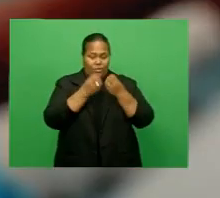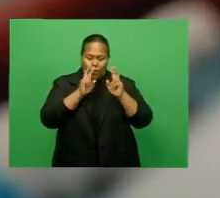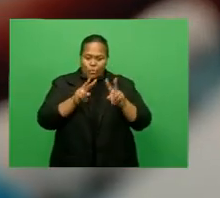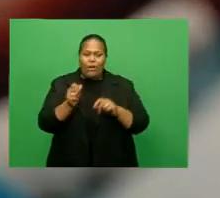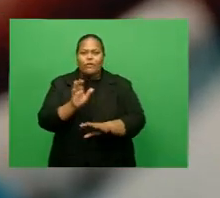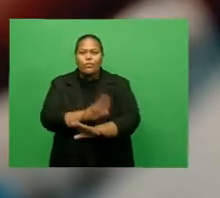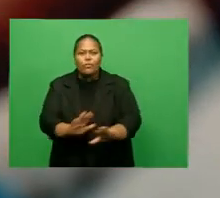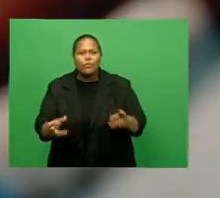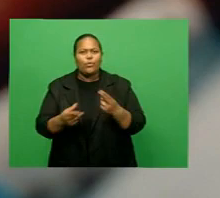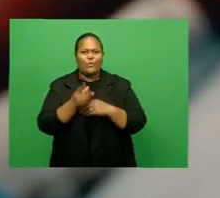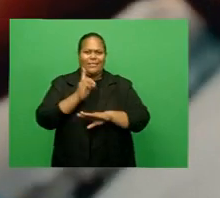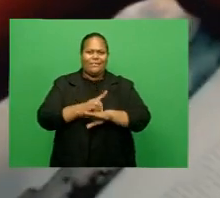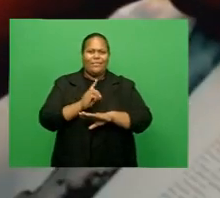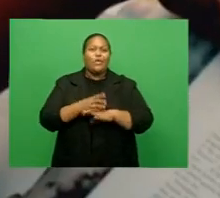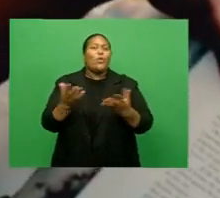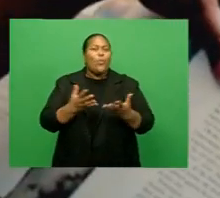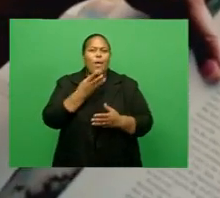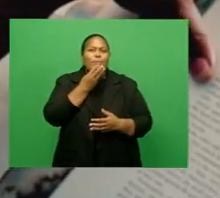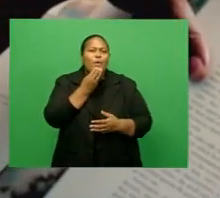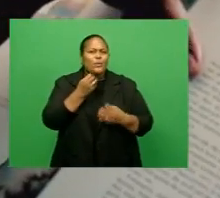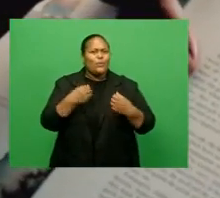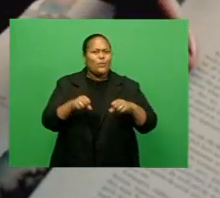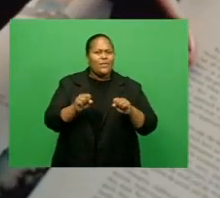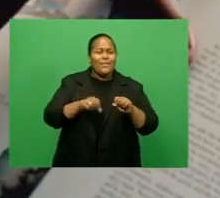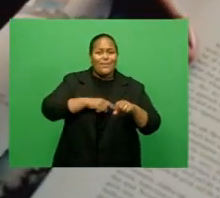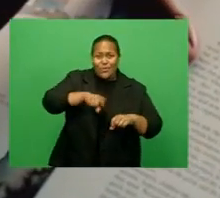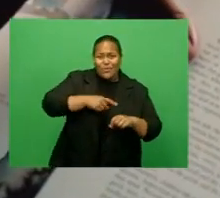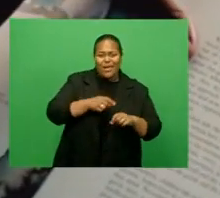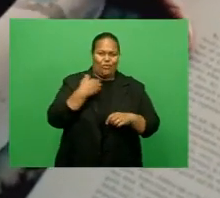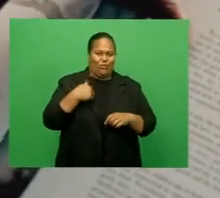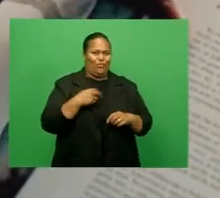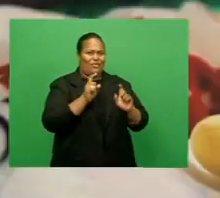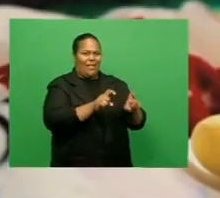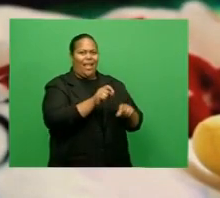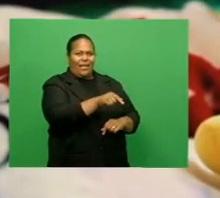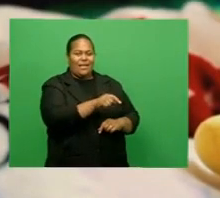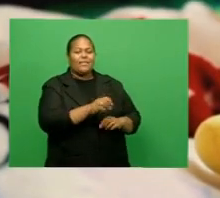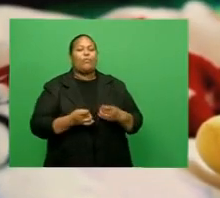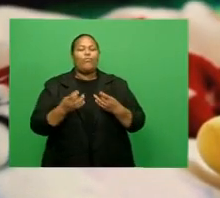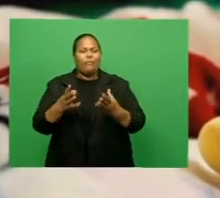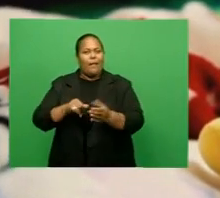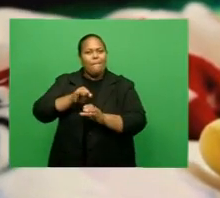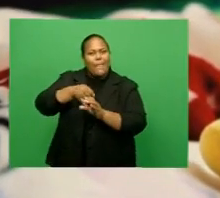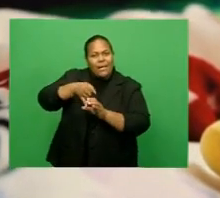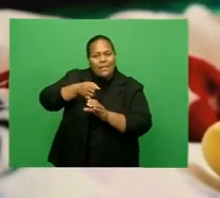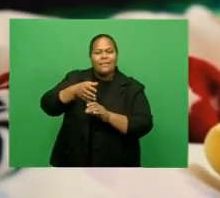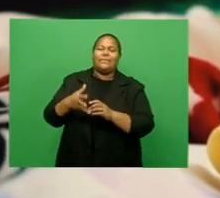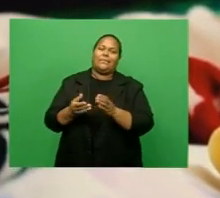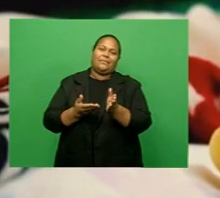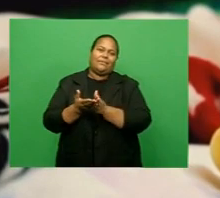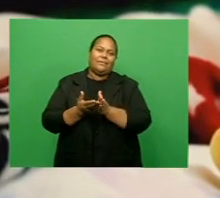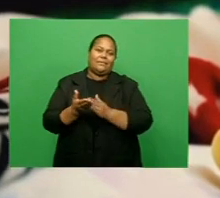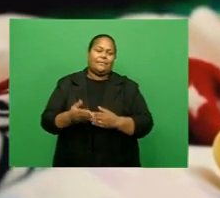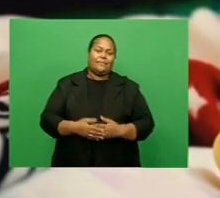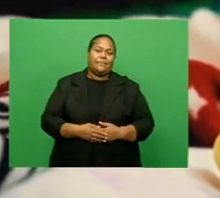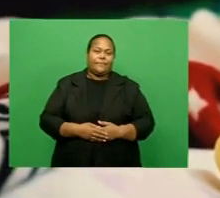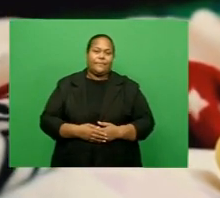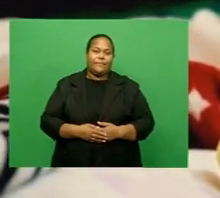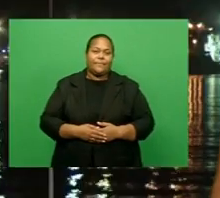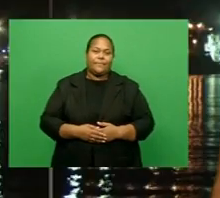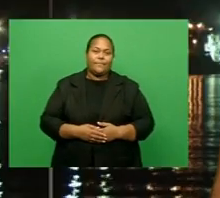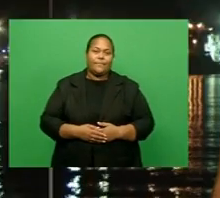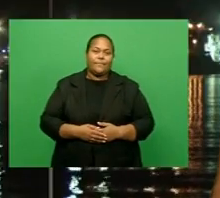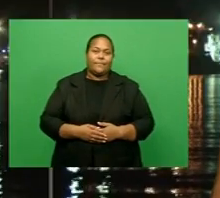its complex at Brown Street in Suva, as well as provide medical services. Venina Rakautonga, FBC